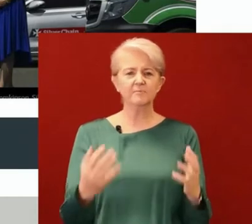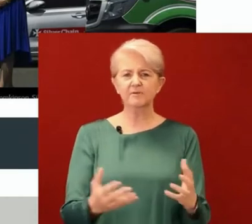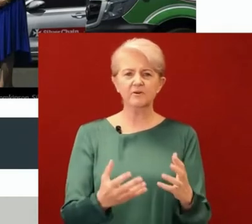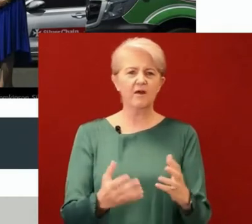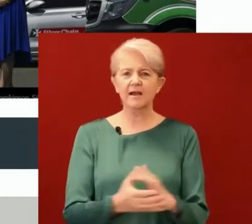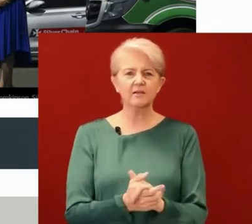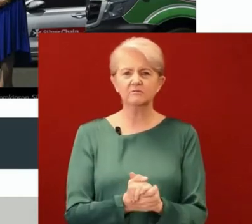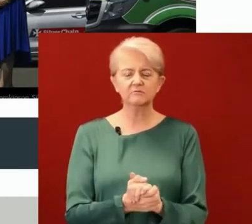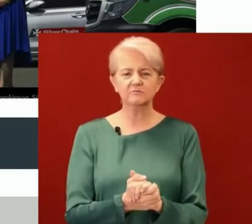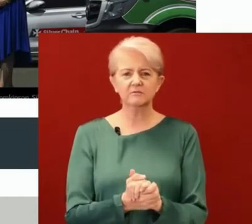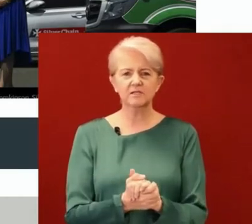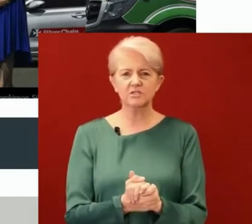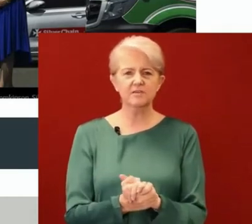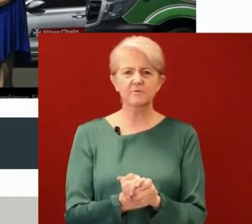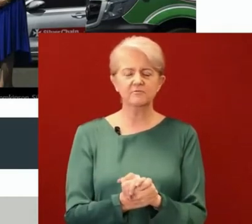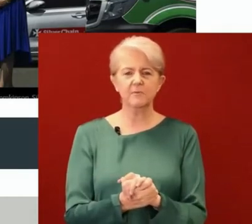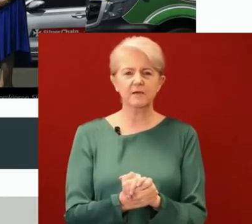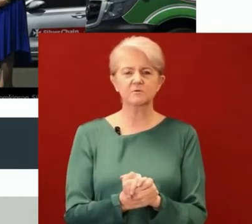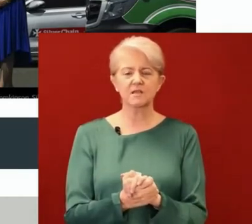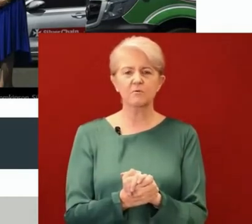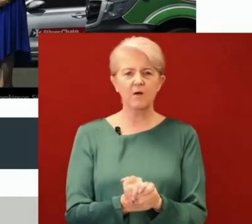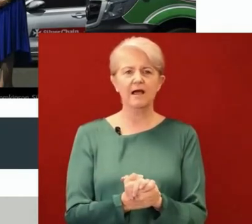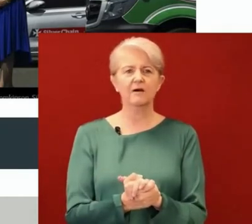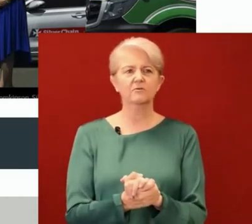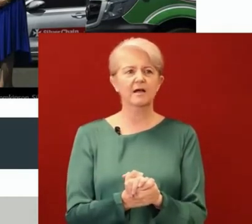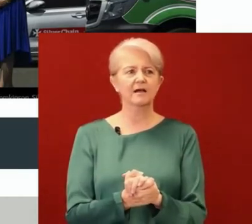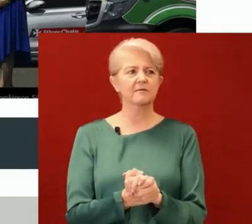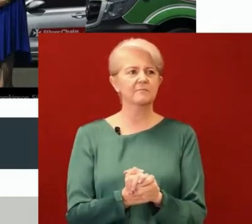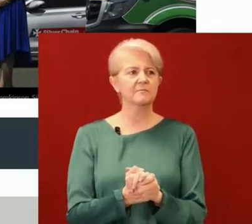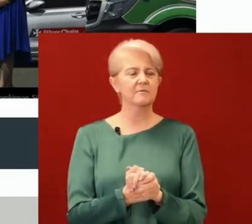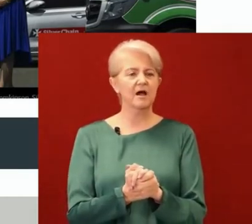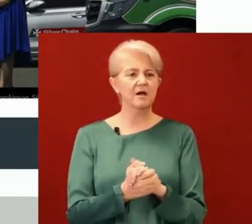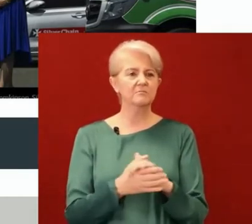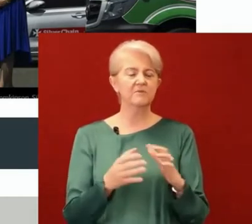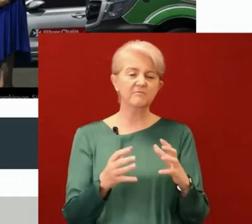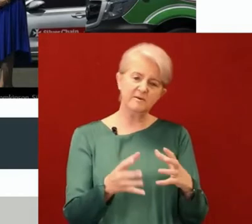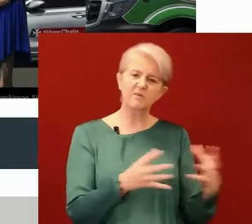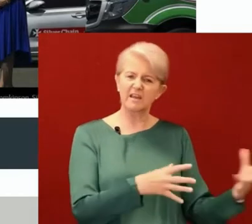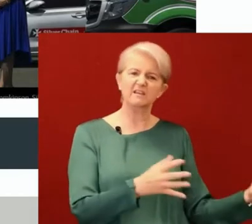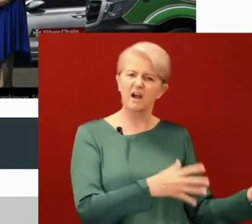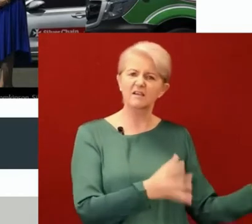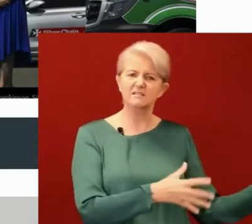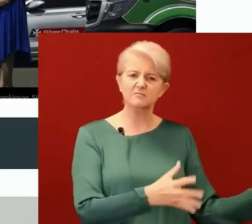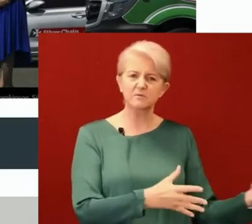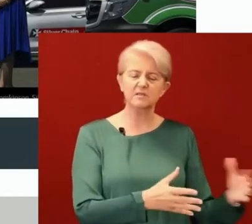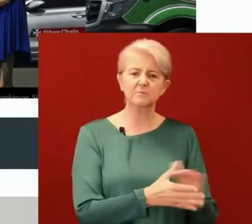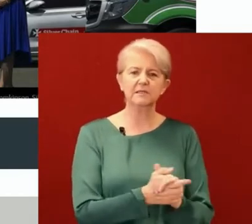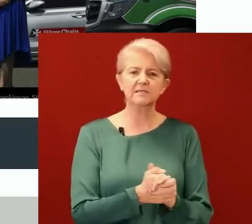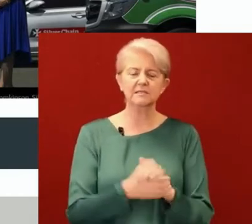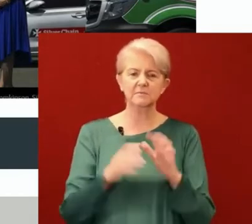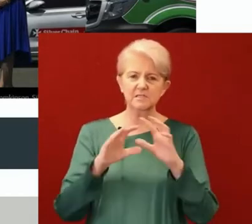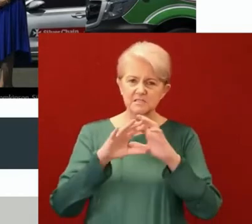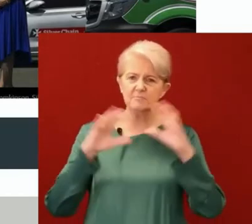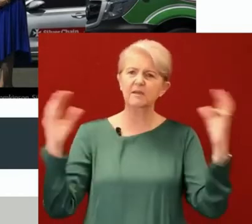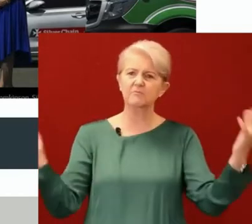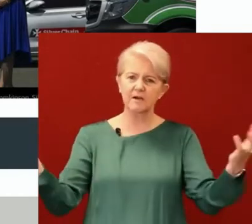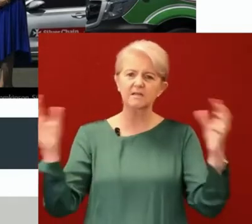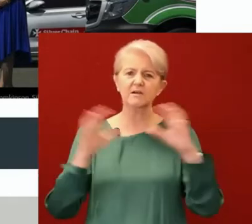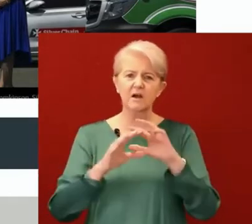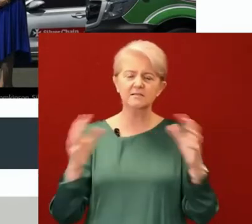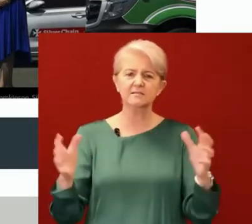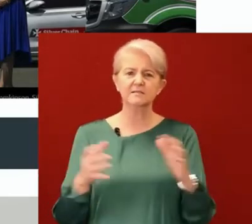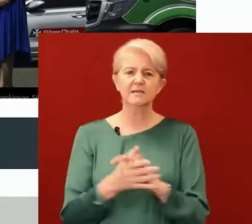kind of like a bit of a crowning achievement for me. It was like, wow, I've been recognised within policing, but this is